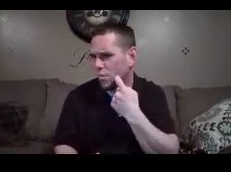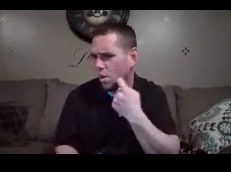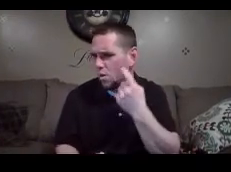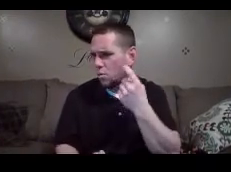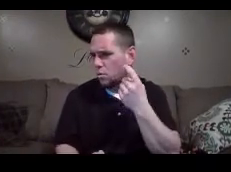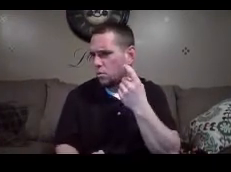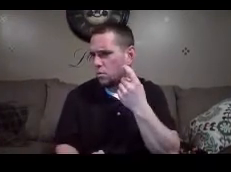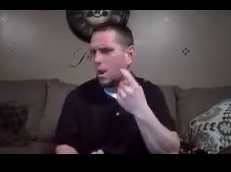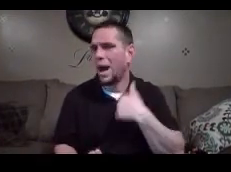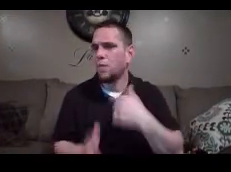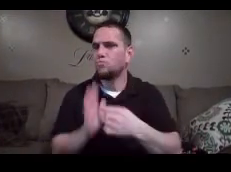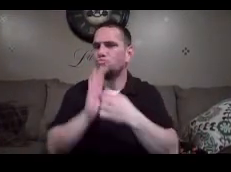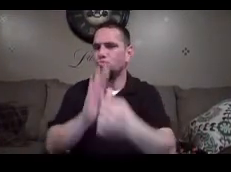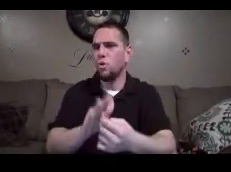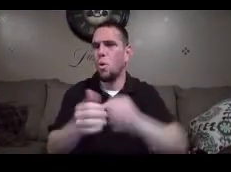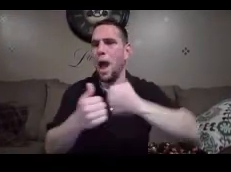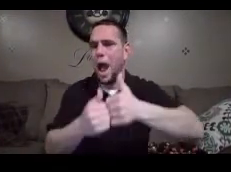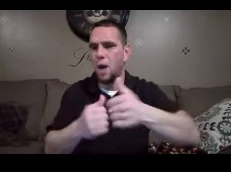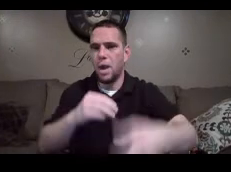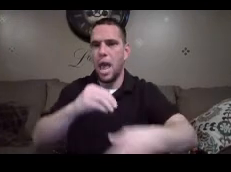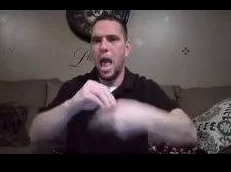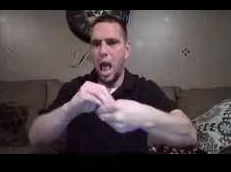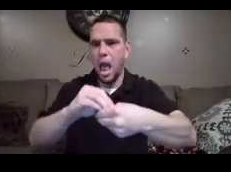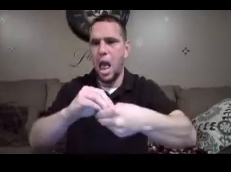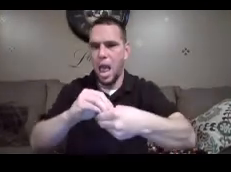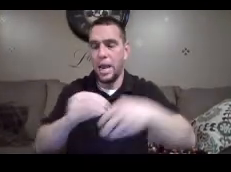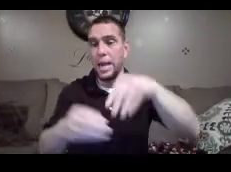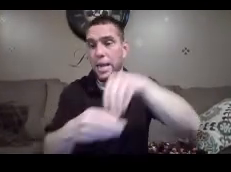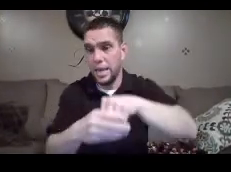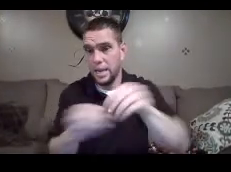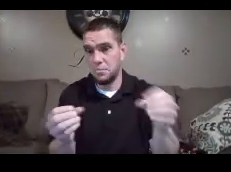of actually adding that in Office.